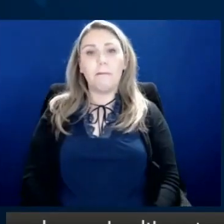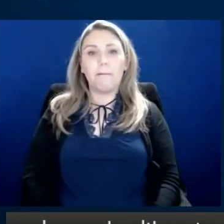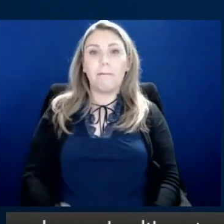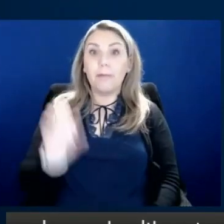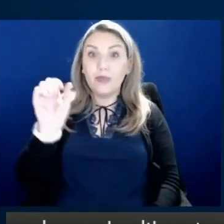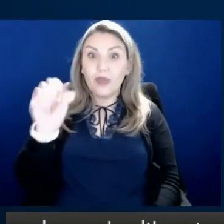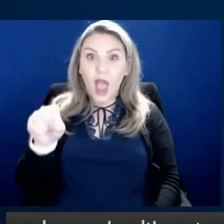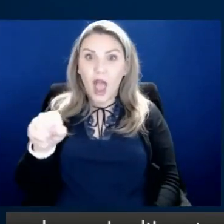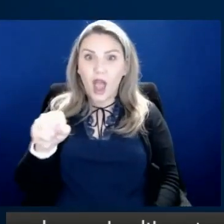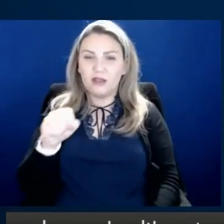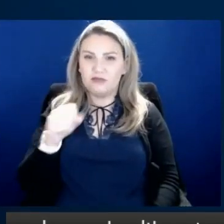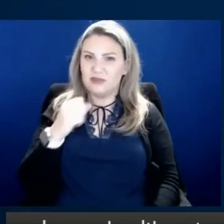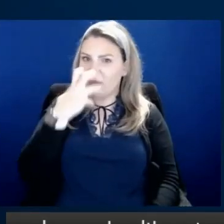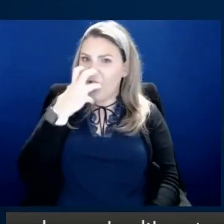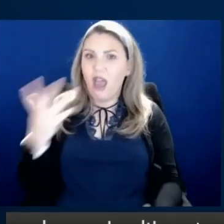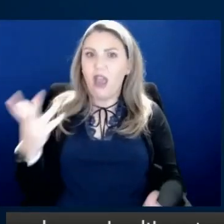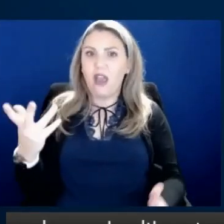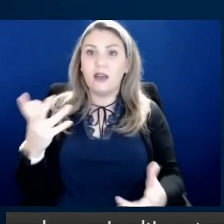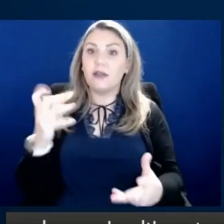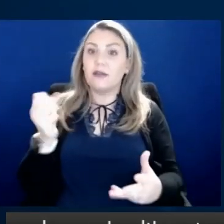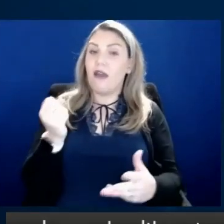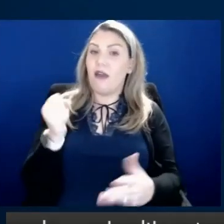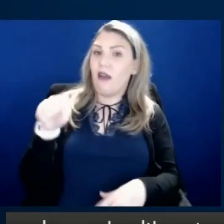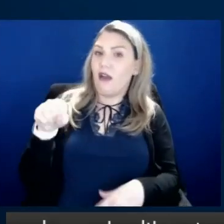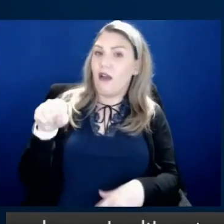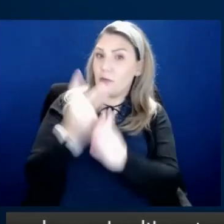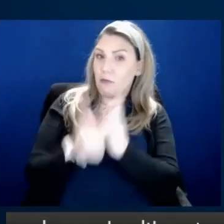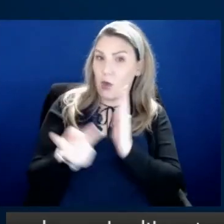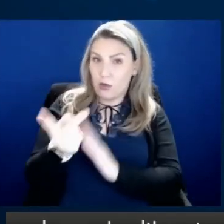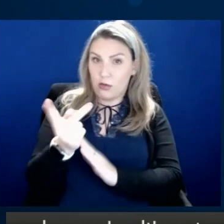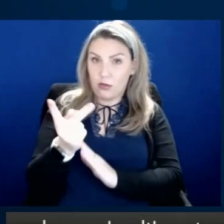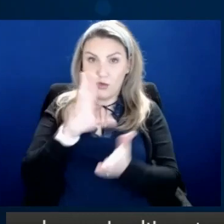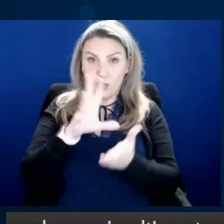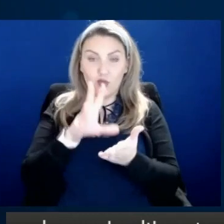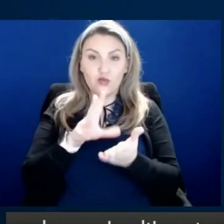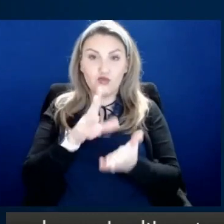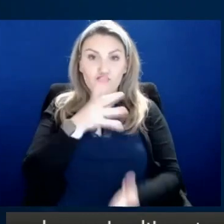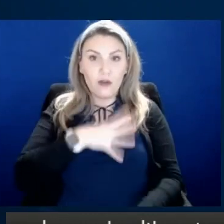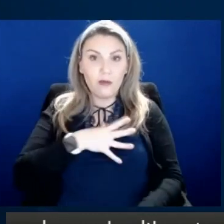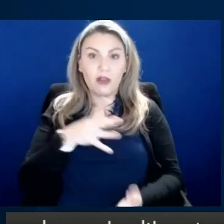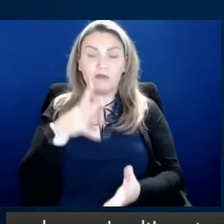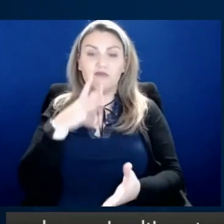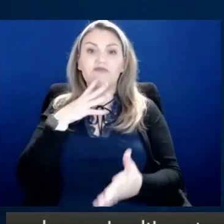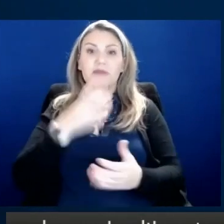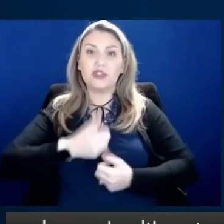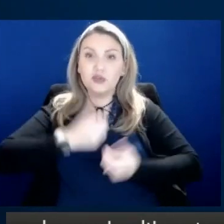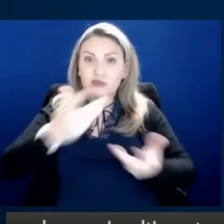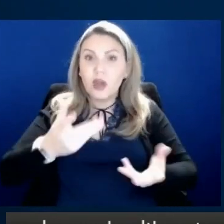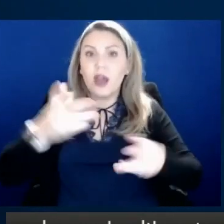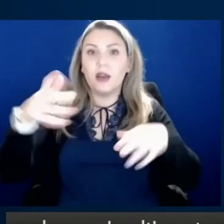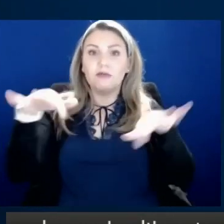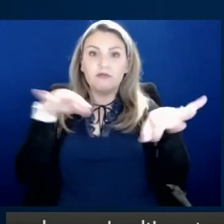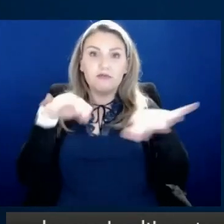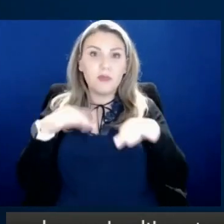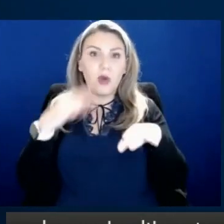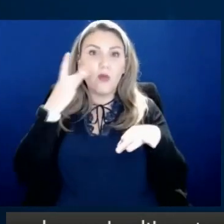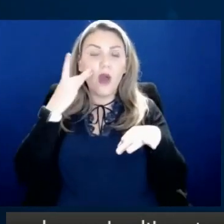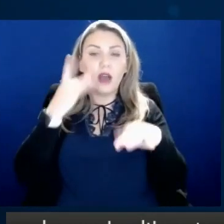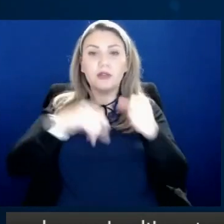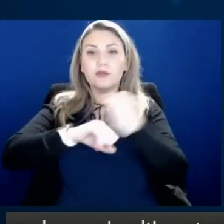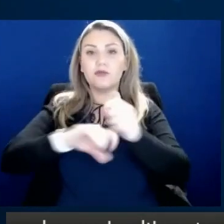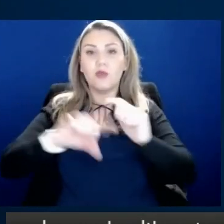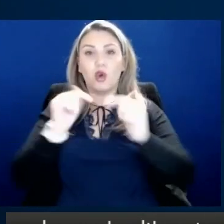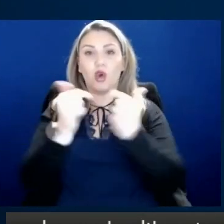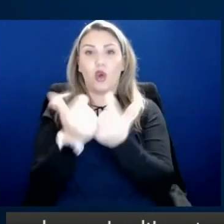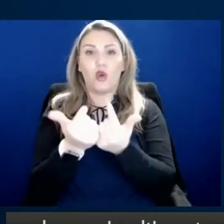you've really, both of you ladies have expressed and described exactly why this support group at Turning Point is so badly